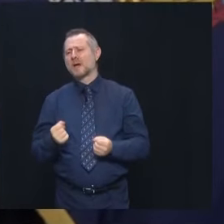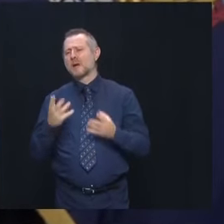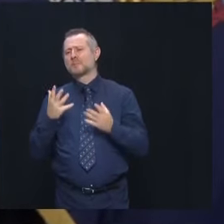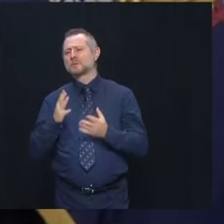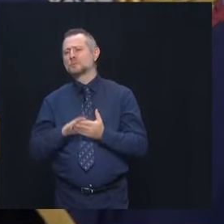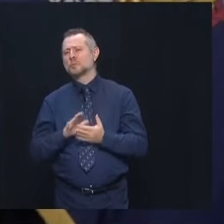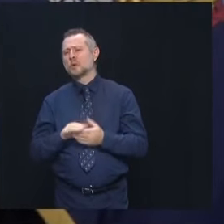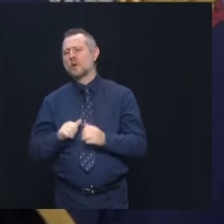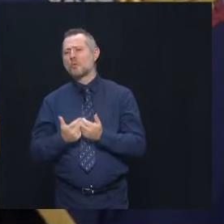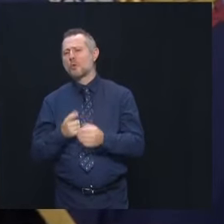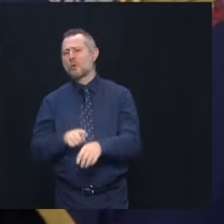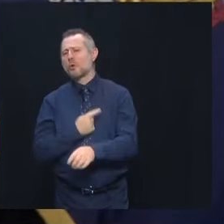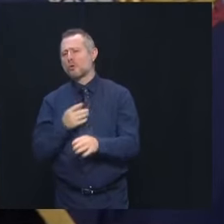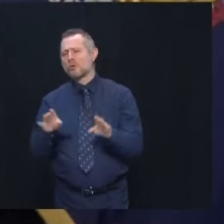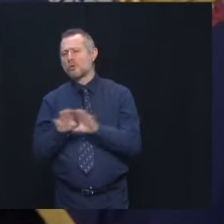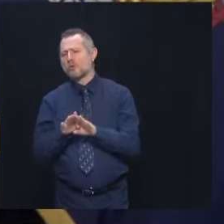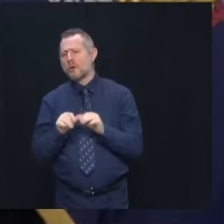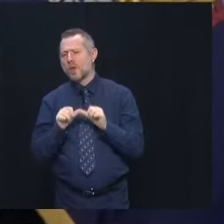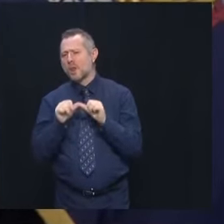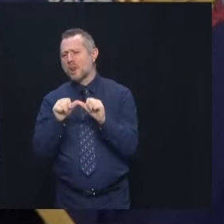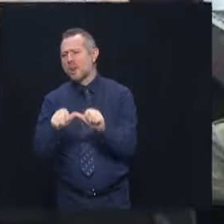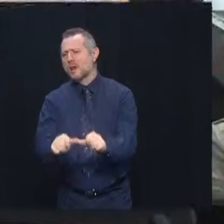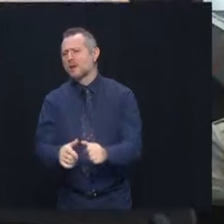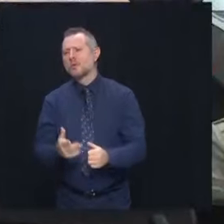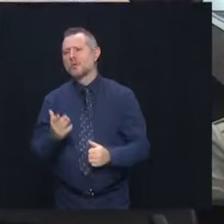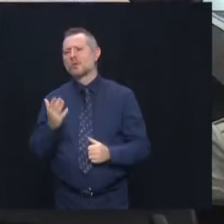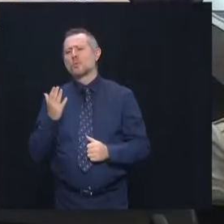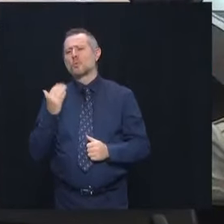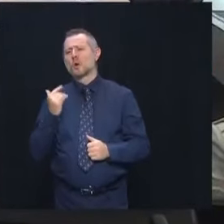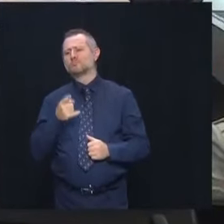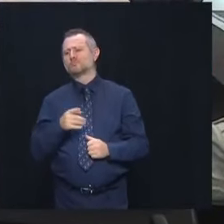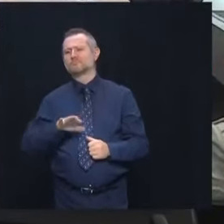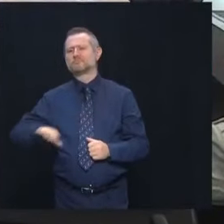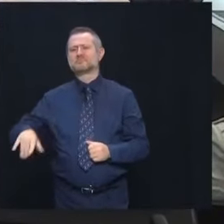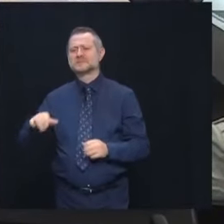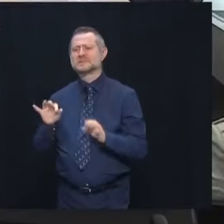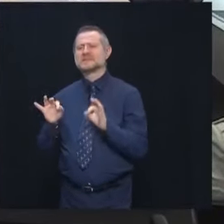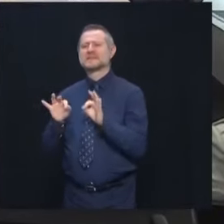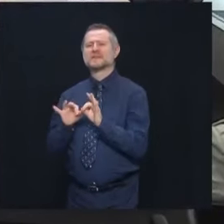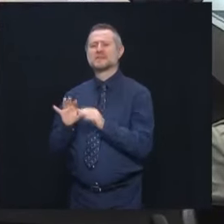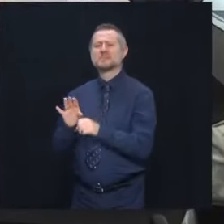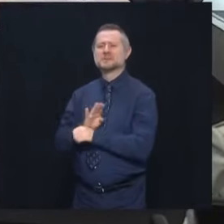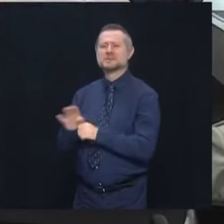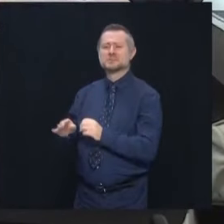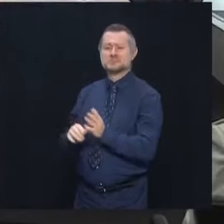you think now is not the time to really go after the essential businesses? I mean, do you think you could do that as soon as this week?